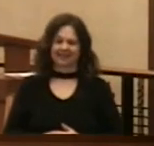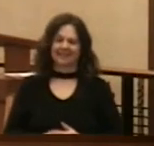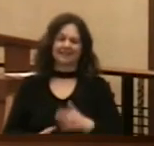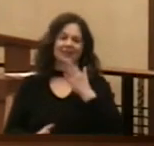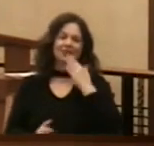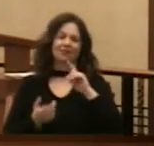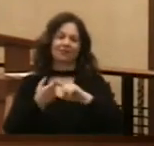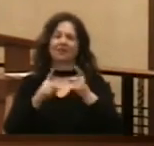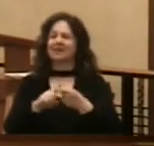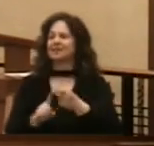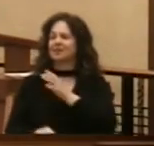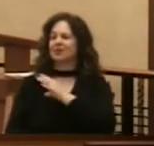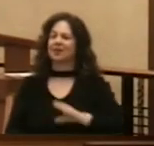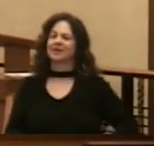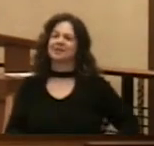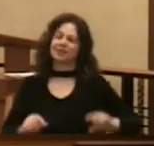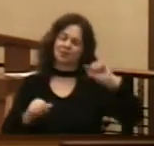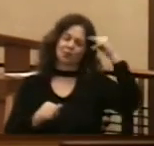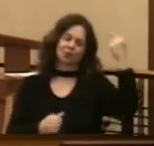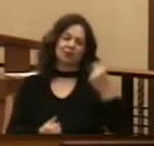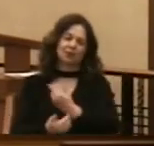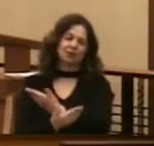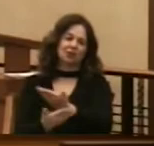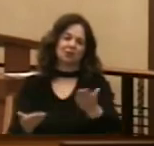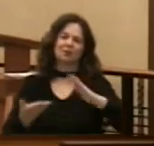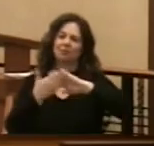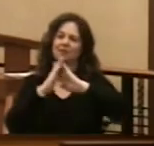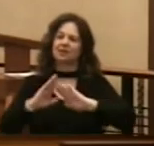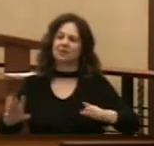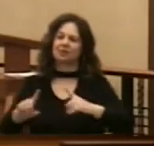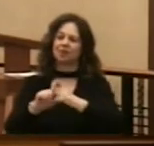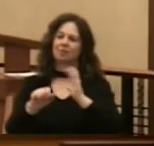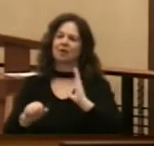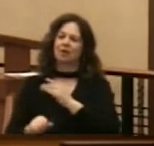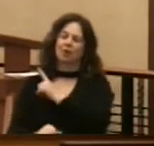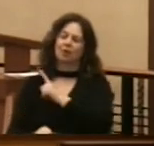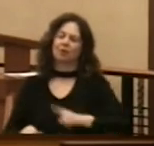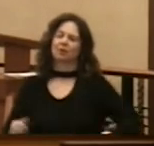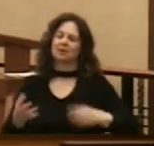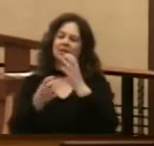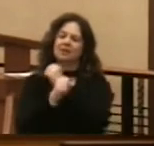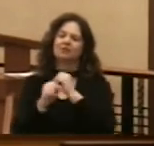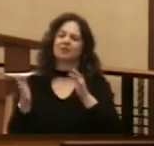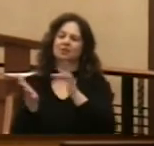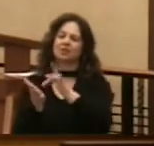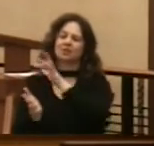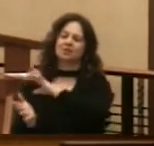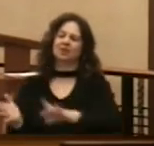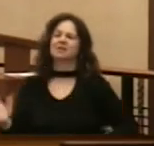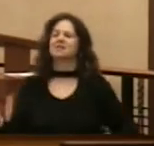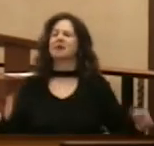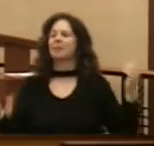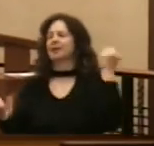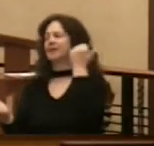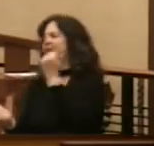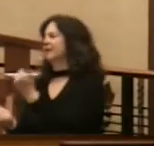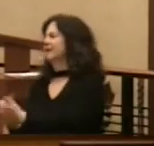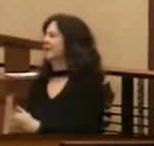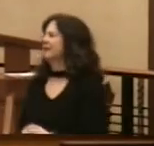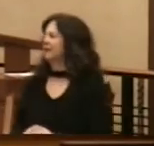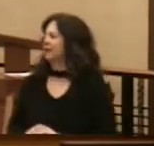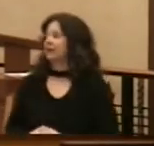Dear friends in Christ, grace to you and peace from God our Father and our Lord and Savior, Jesus the Christ. Amen.